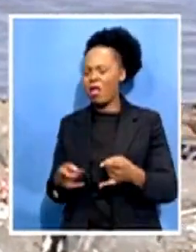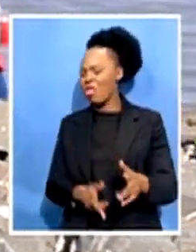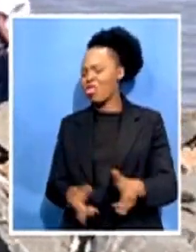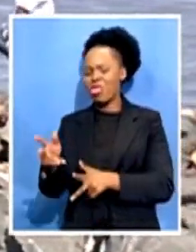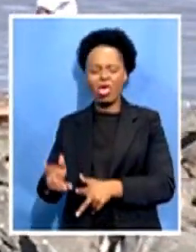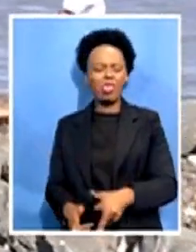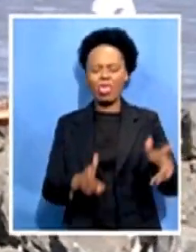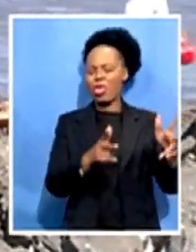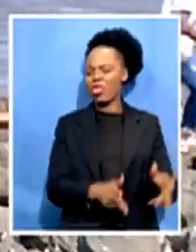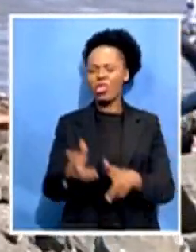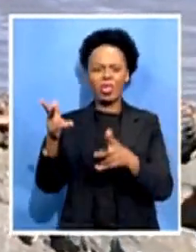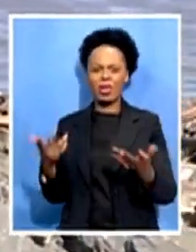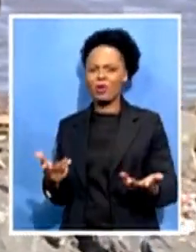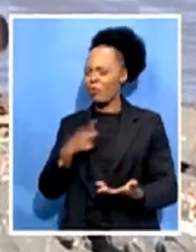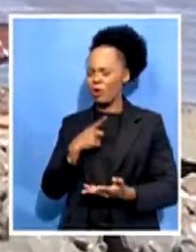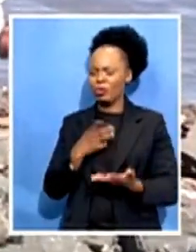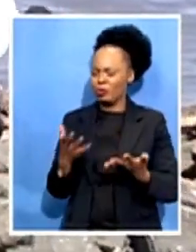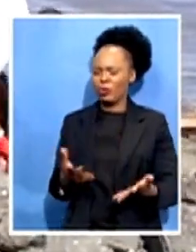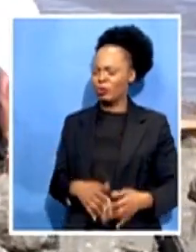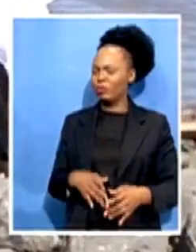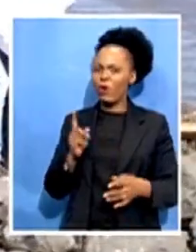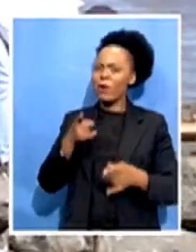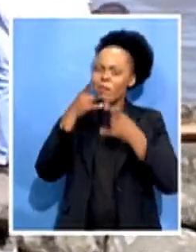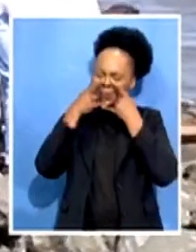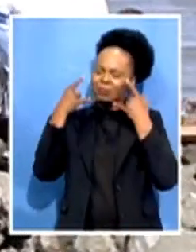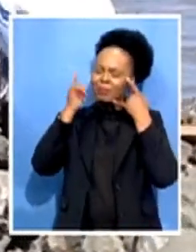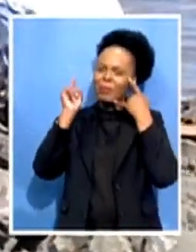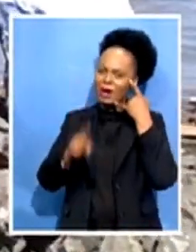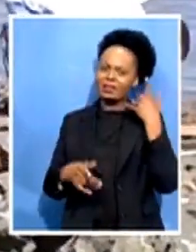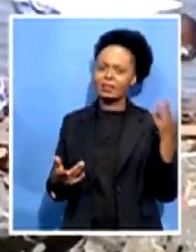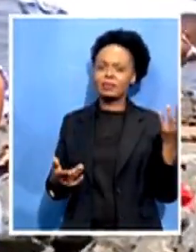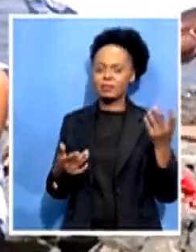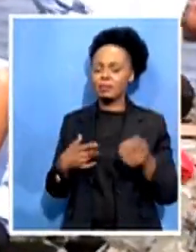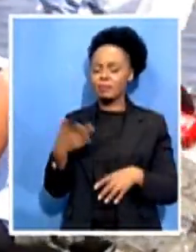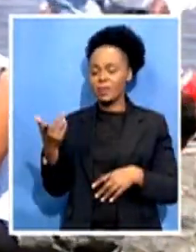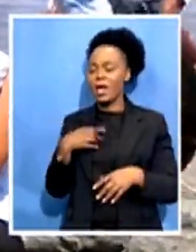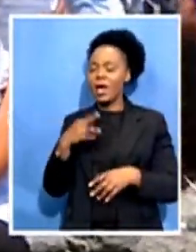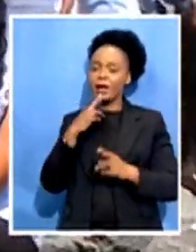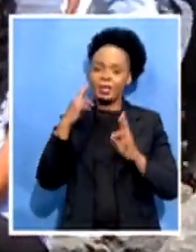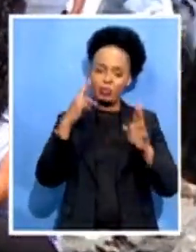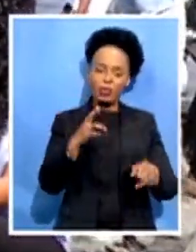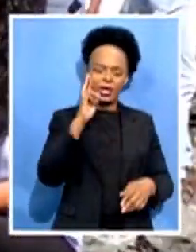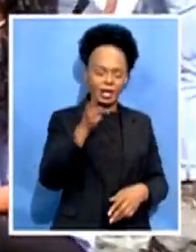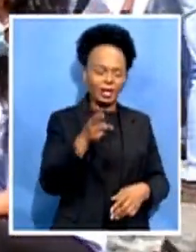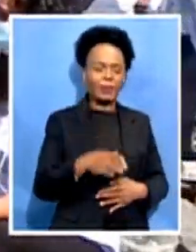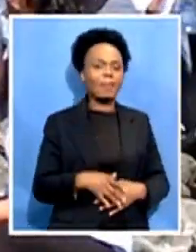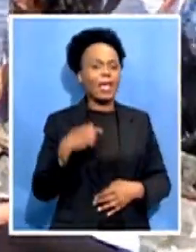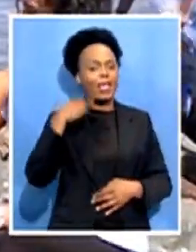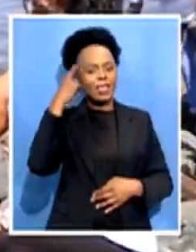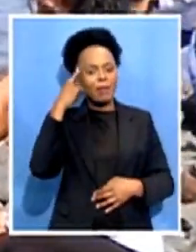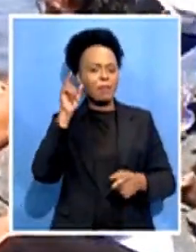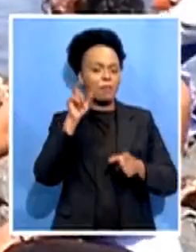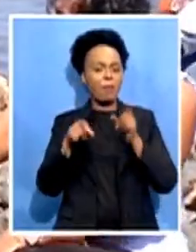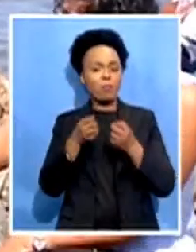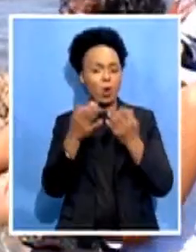it again speaks to the throwaway culture that we have. When we use an item or plastic, we don't really get